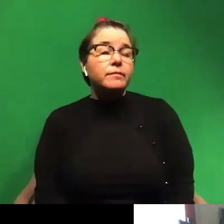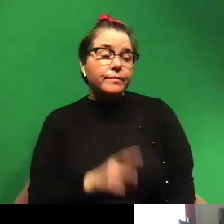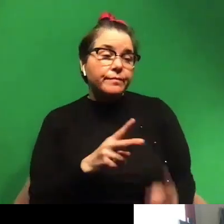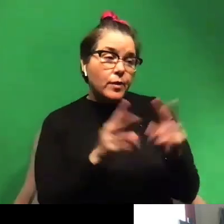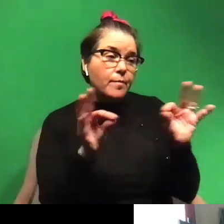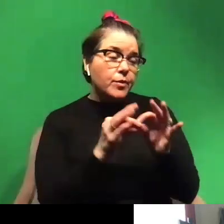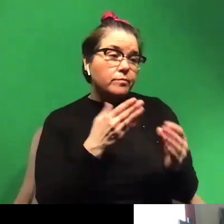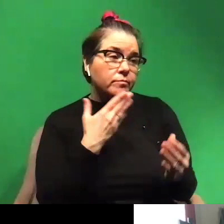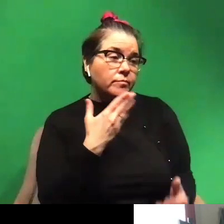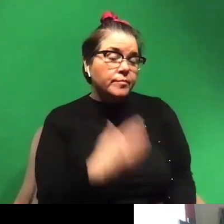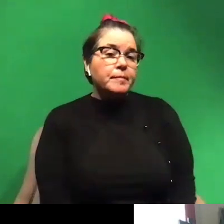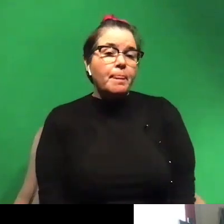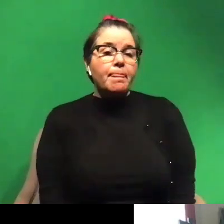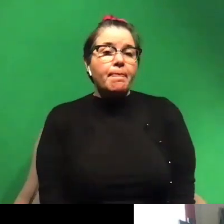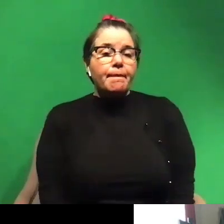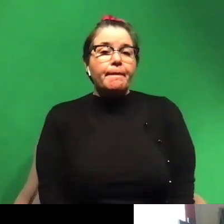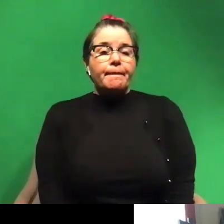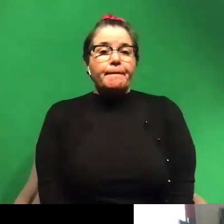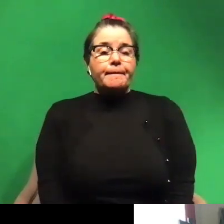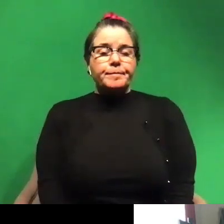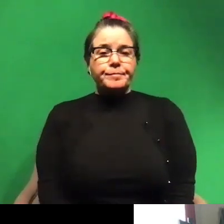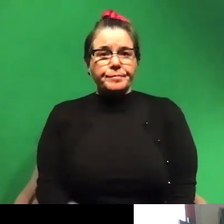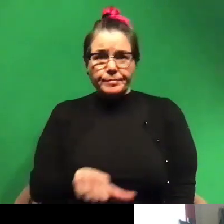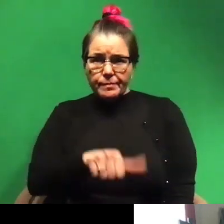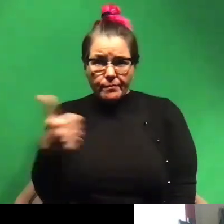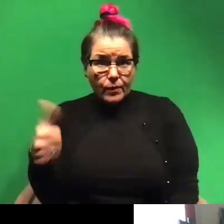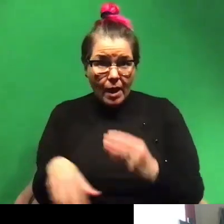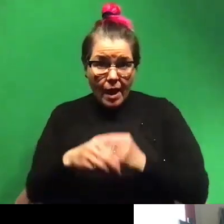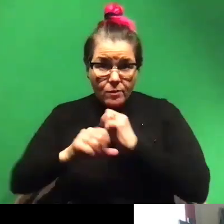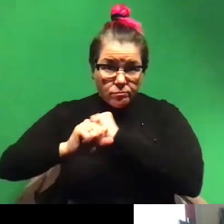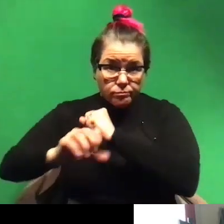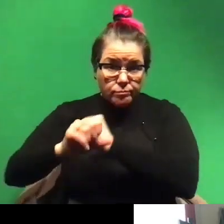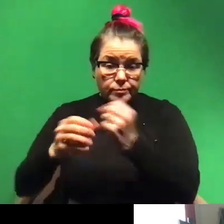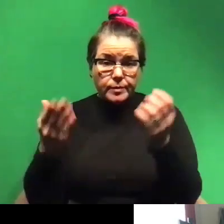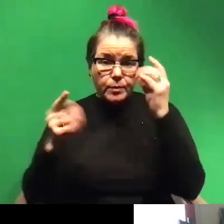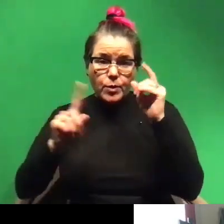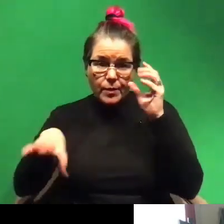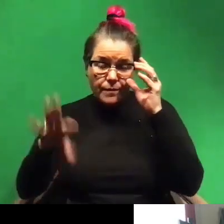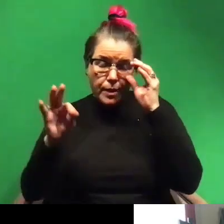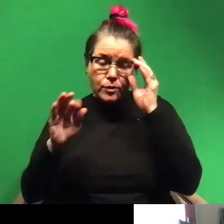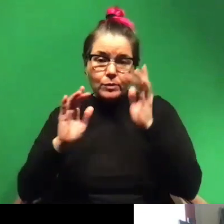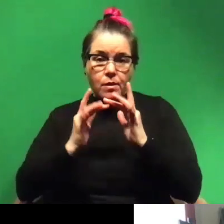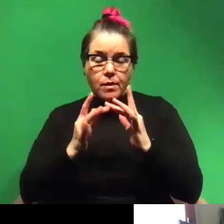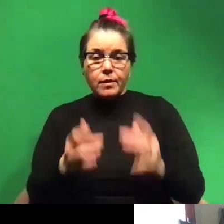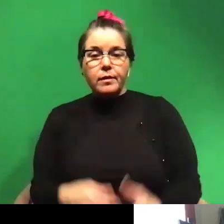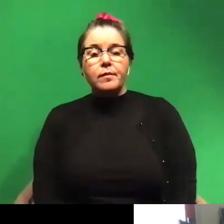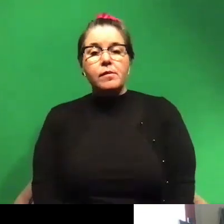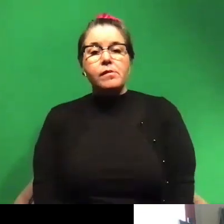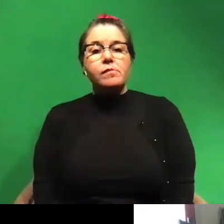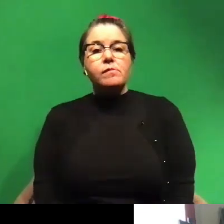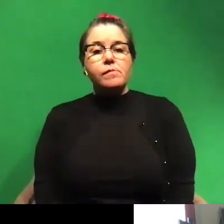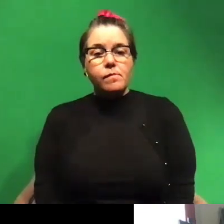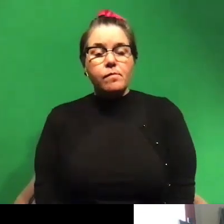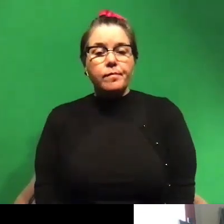Awesome. Thanks. So is there anything else you'd like to plug? Where can we find you online, et cetera?